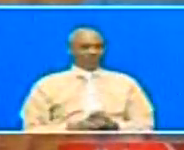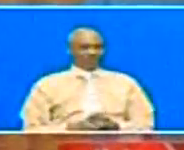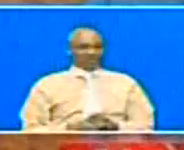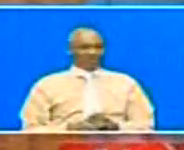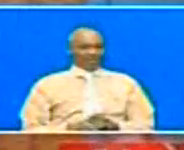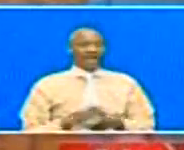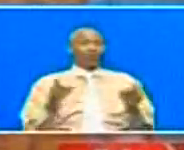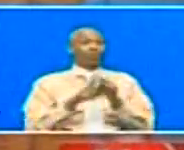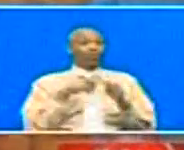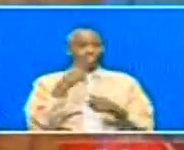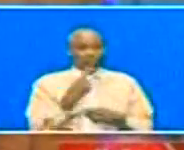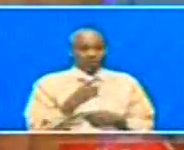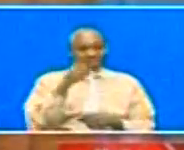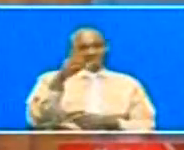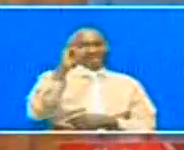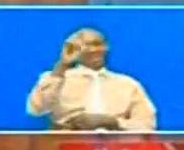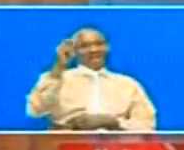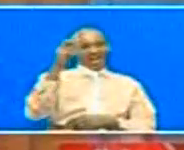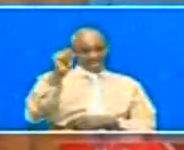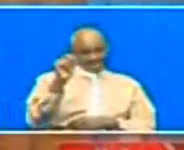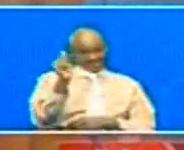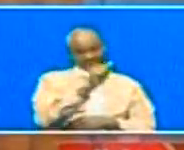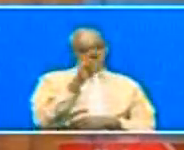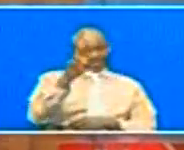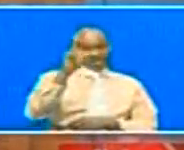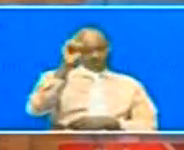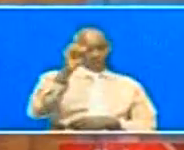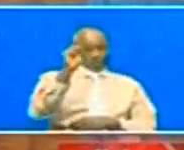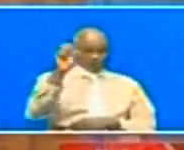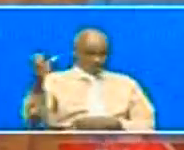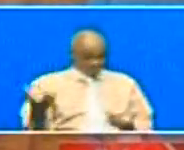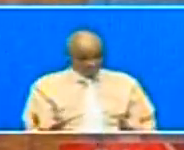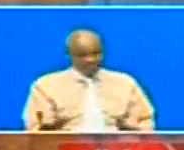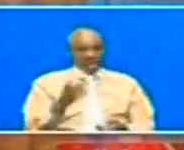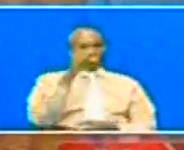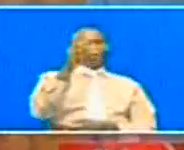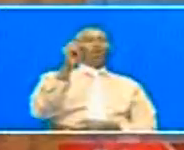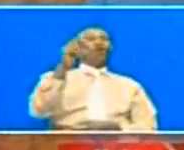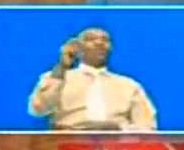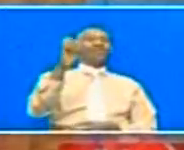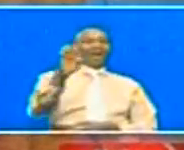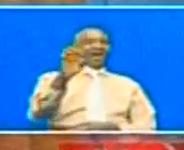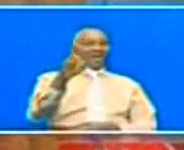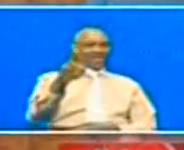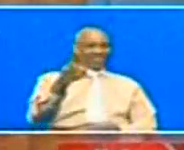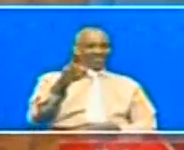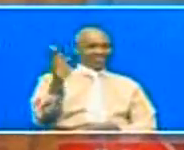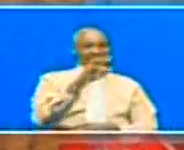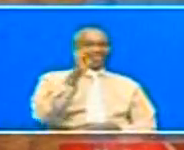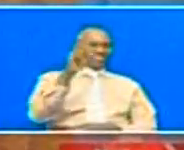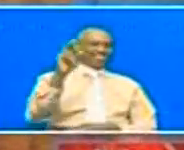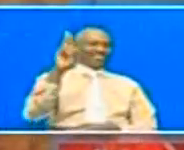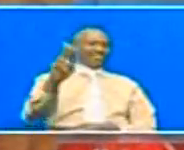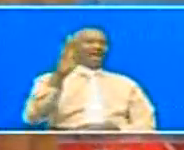were, and of course, Diana Ross. Donna Summer. Yeah, Donna Summer. Oh. Yeah. Oh.